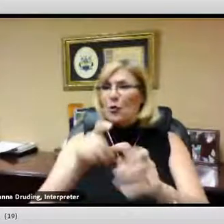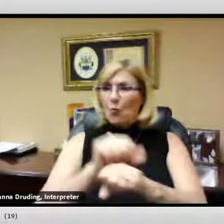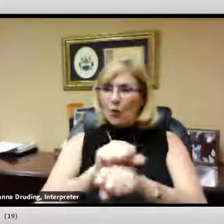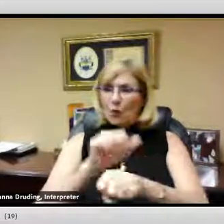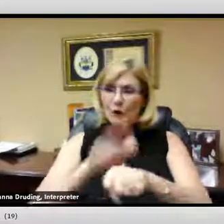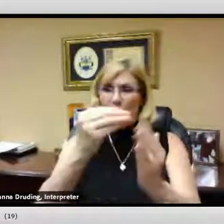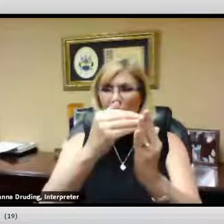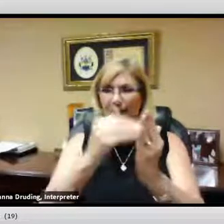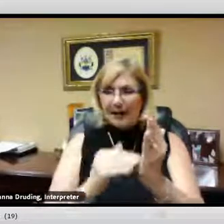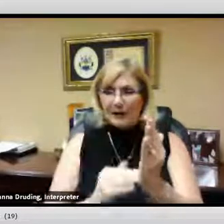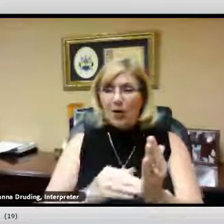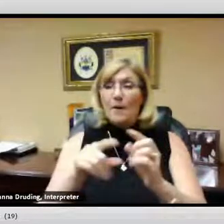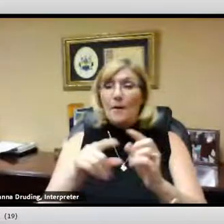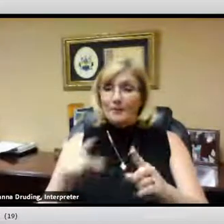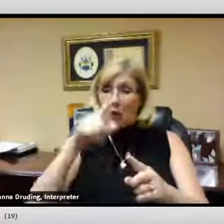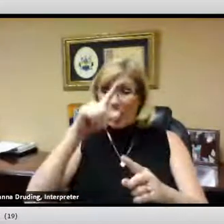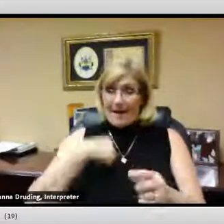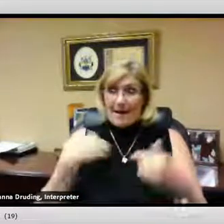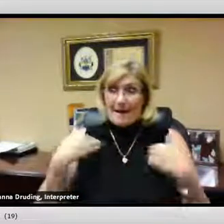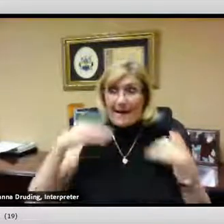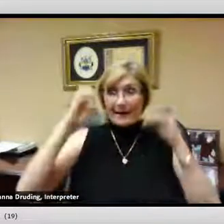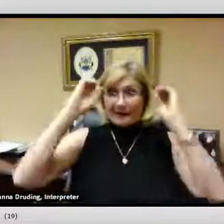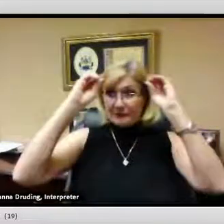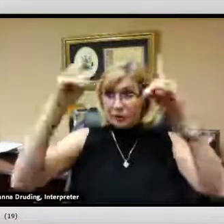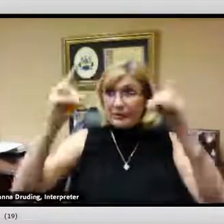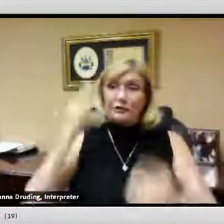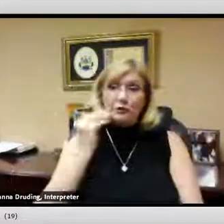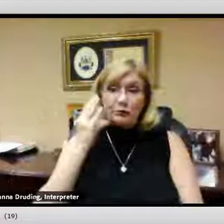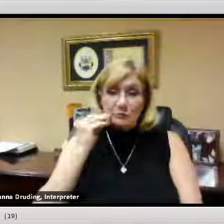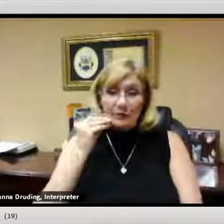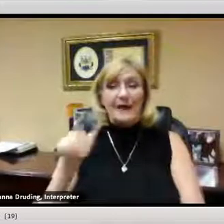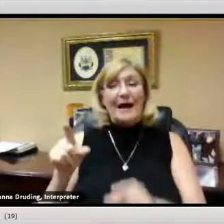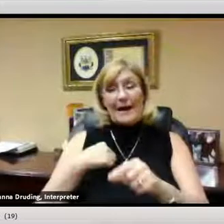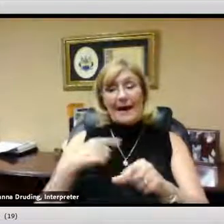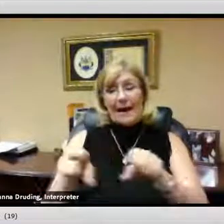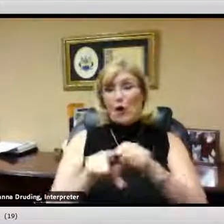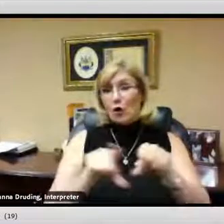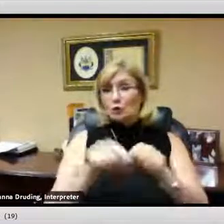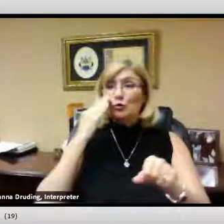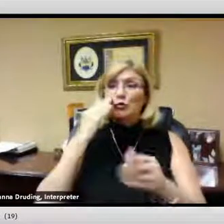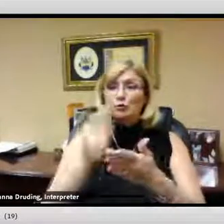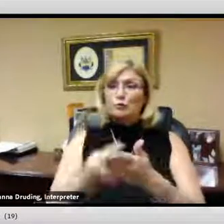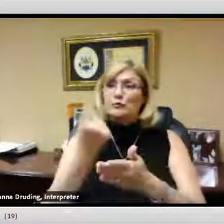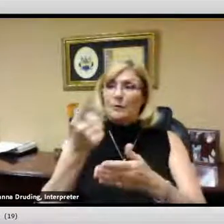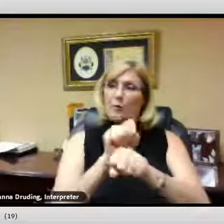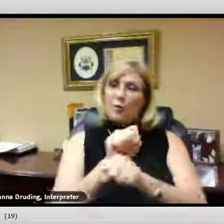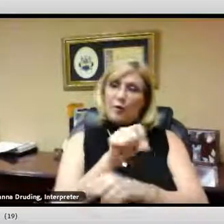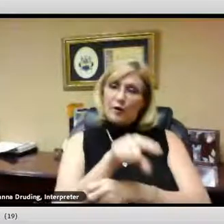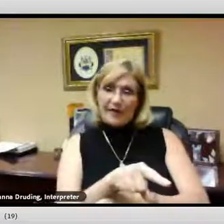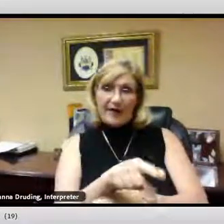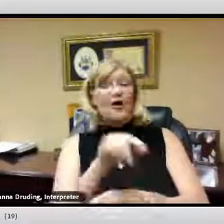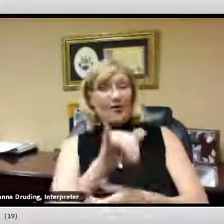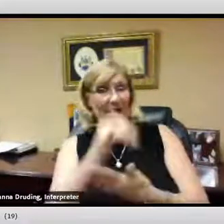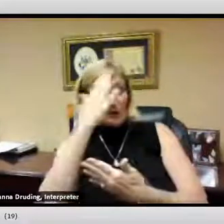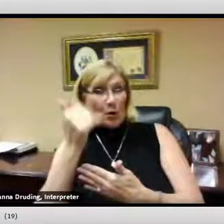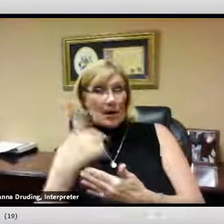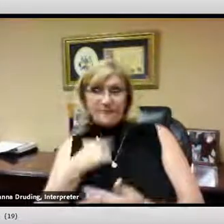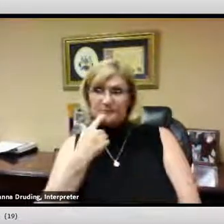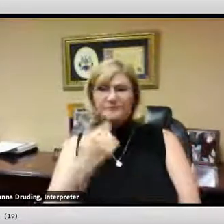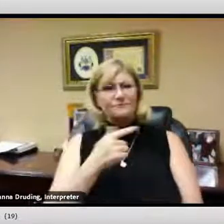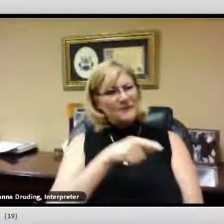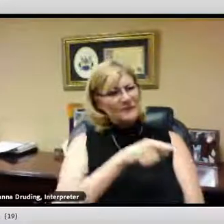and experience. I also knew somebody that worked here, and so that was the main reason that I'm the person that's here. Somebody knew me and